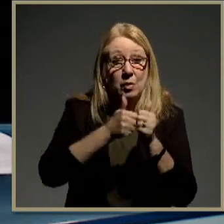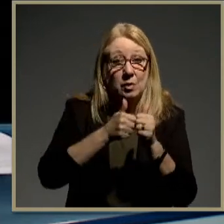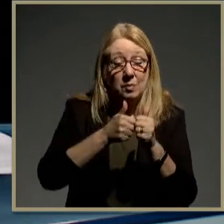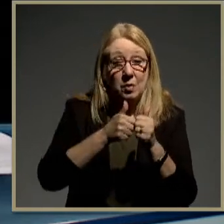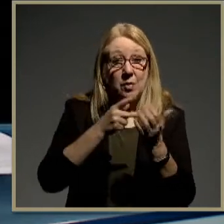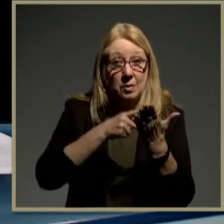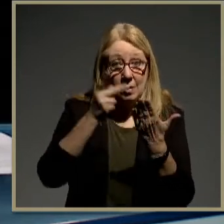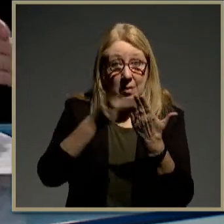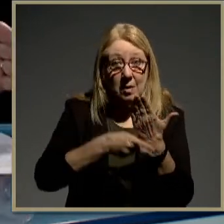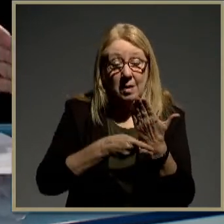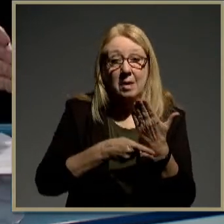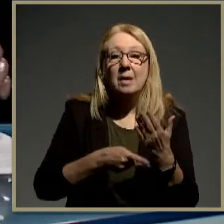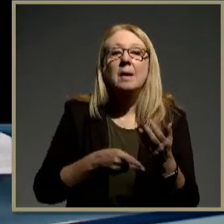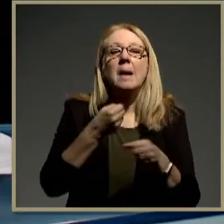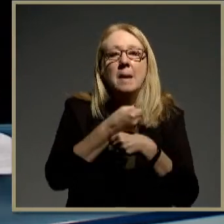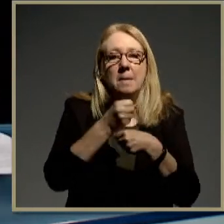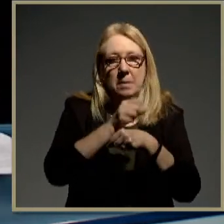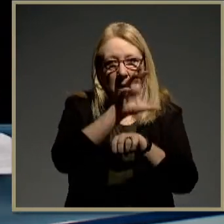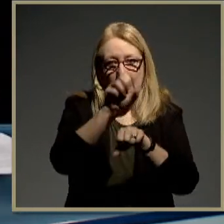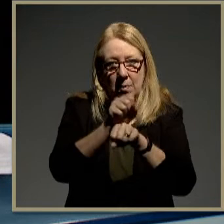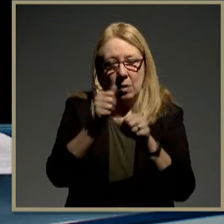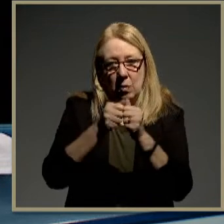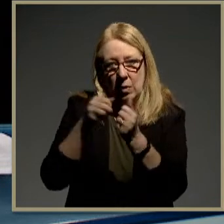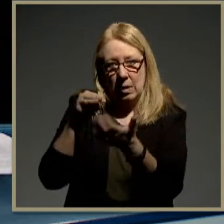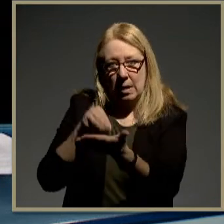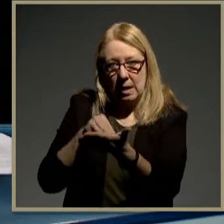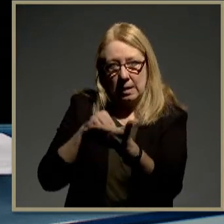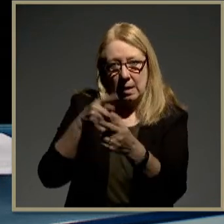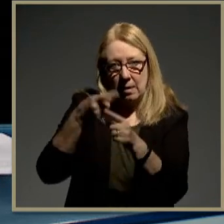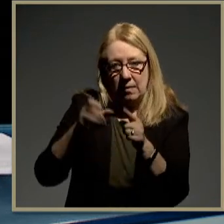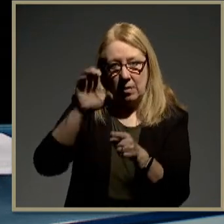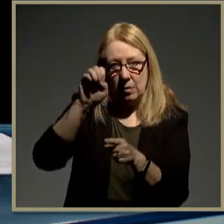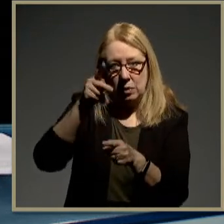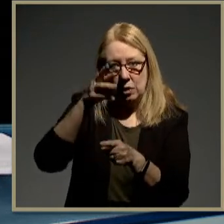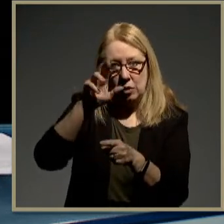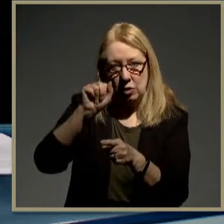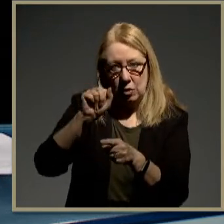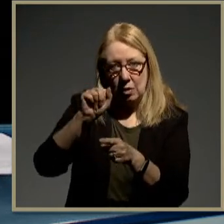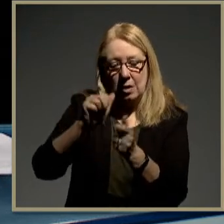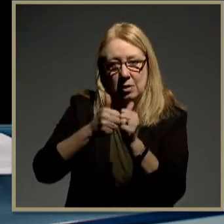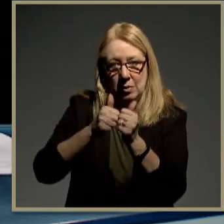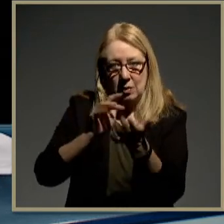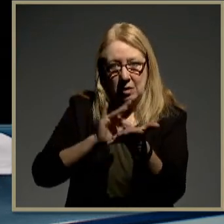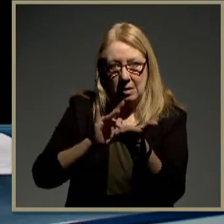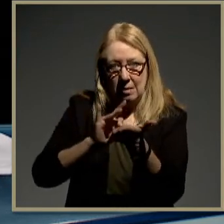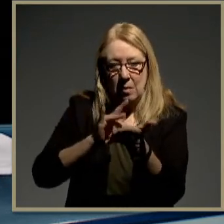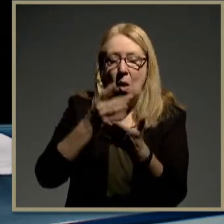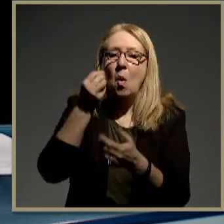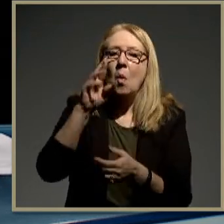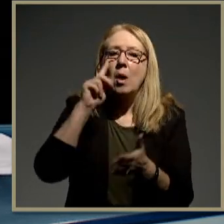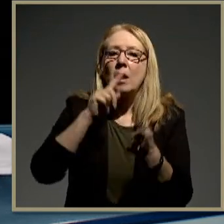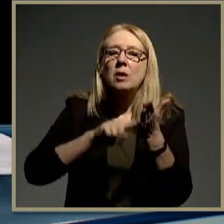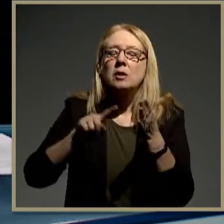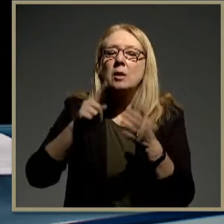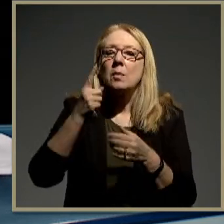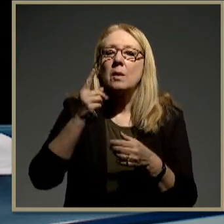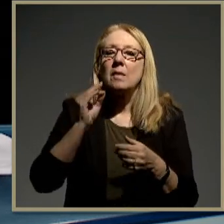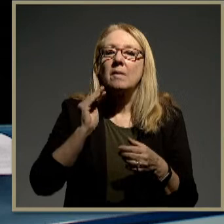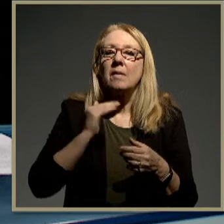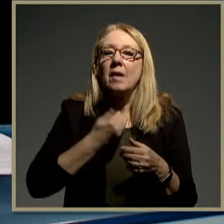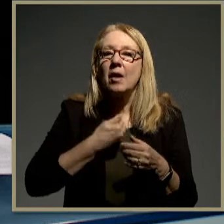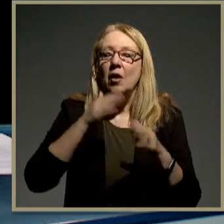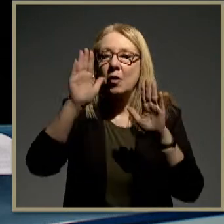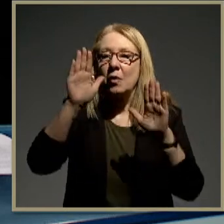performance program, make an appointment with a physician from Centura Sports Medicine, or check out one of the great